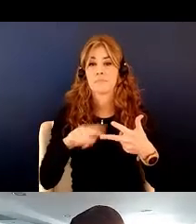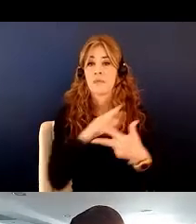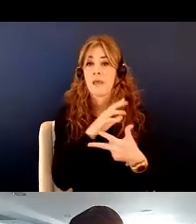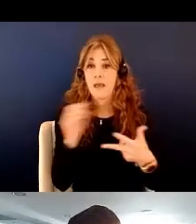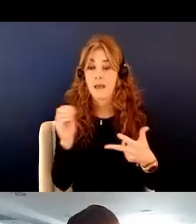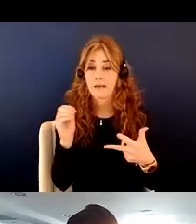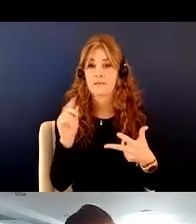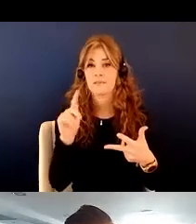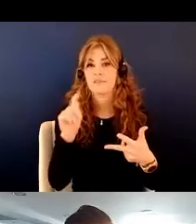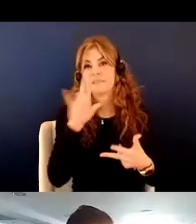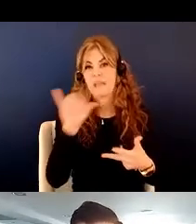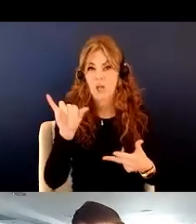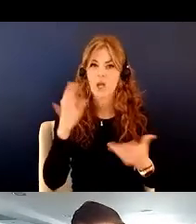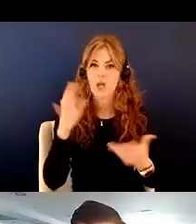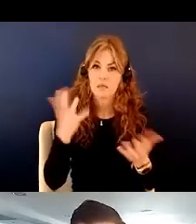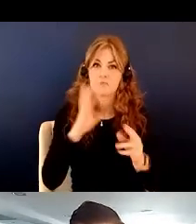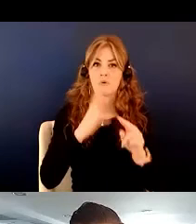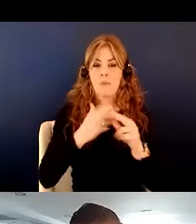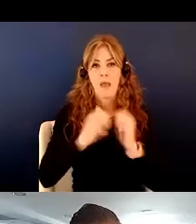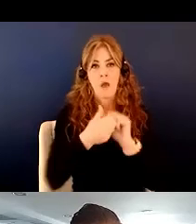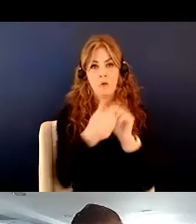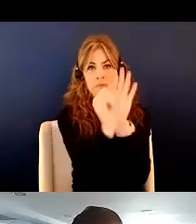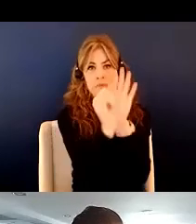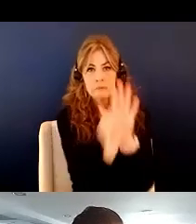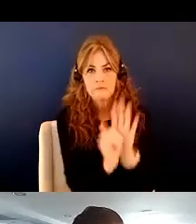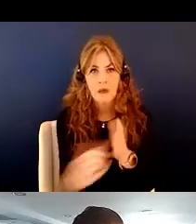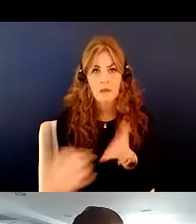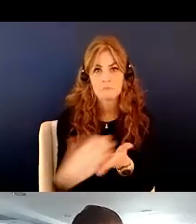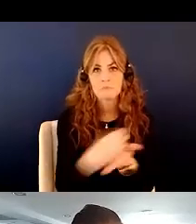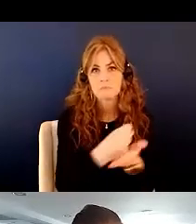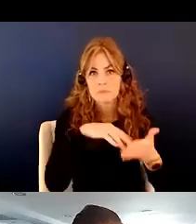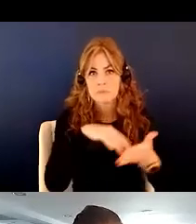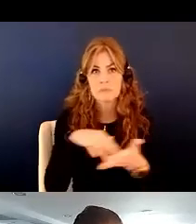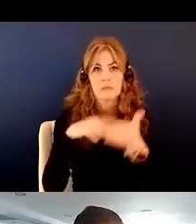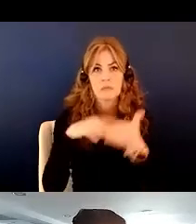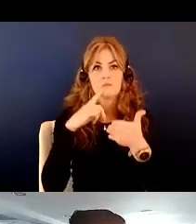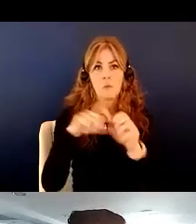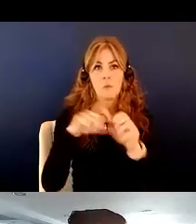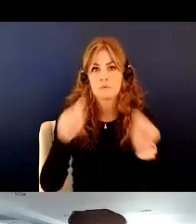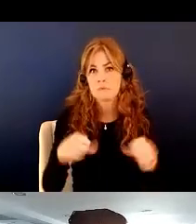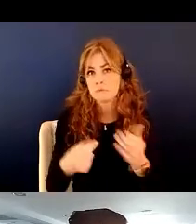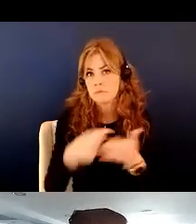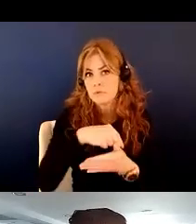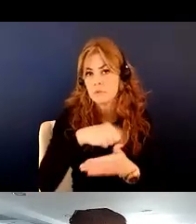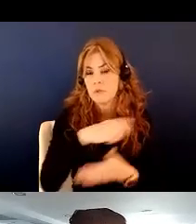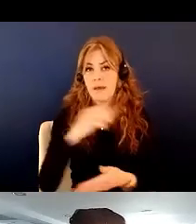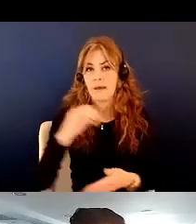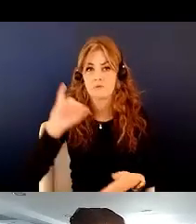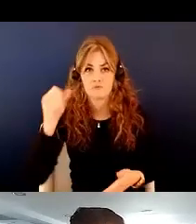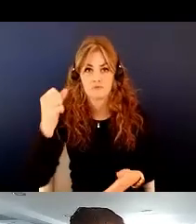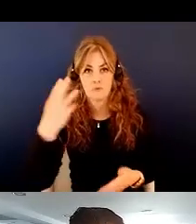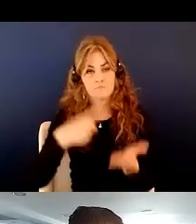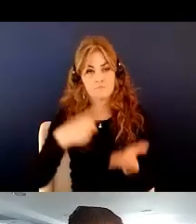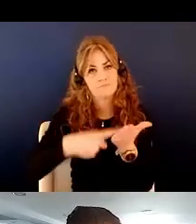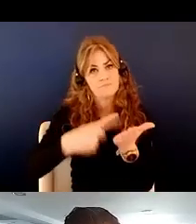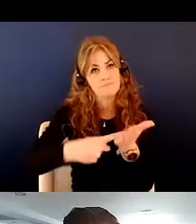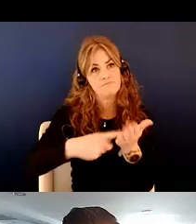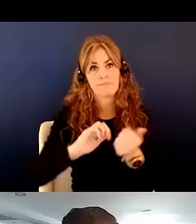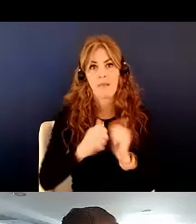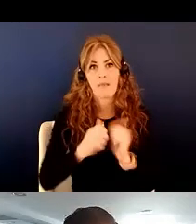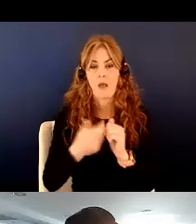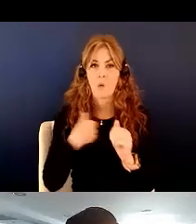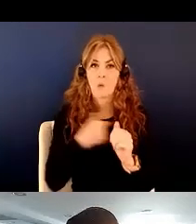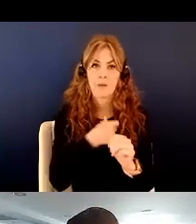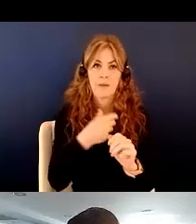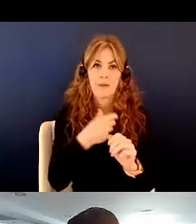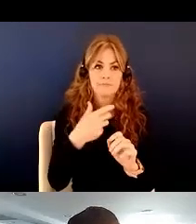so Terri covered kind of how we're going to identify studies for the review, and Josh showed us how we're going to extract